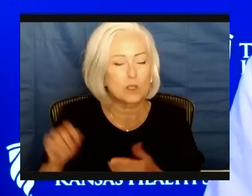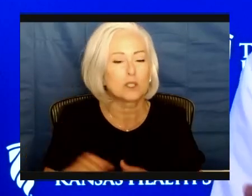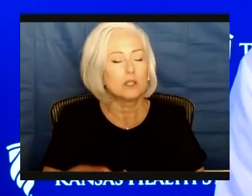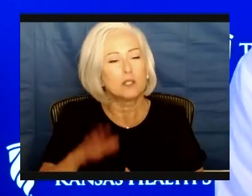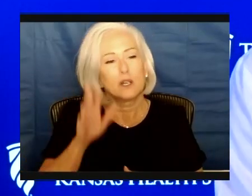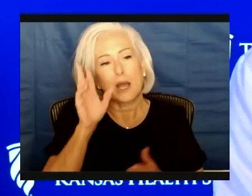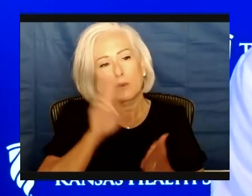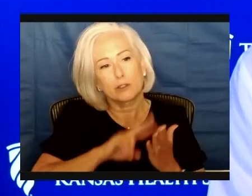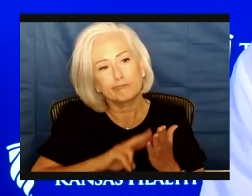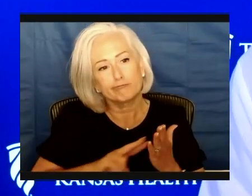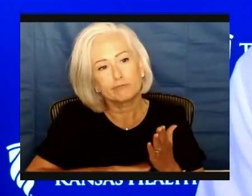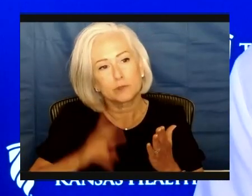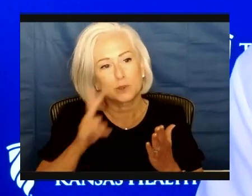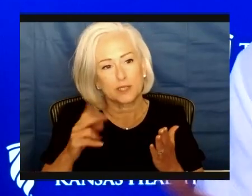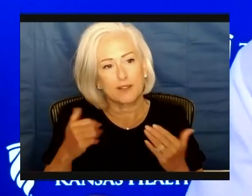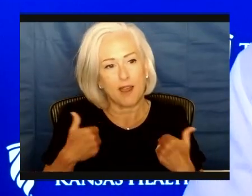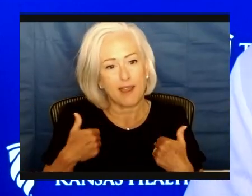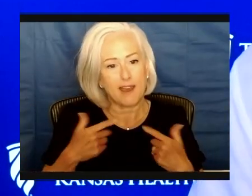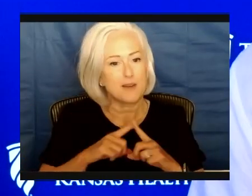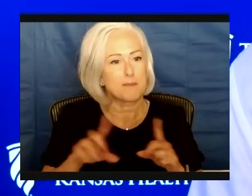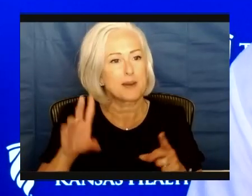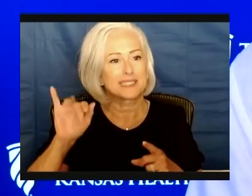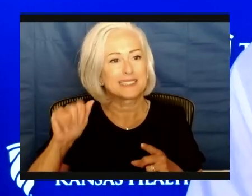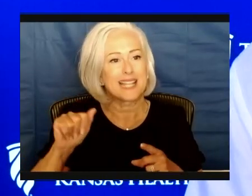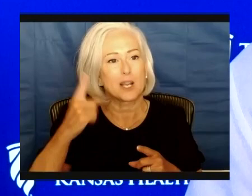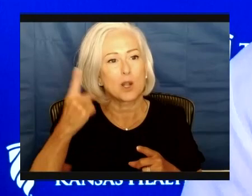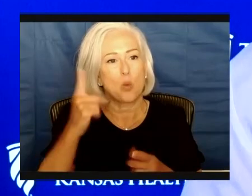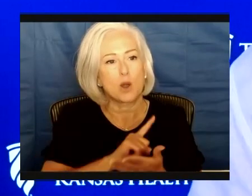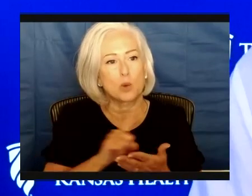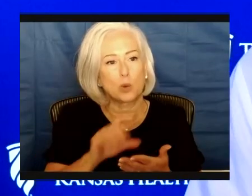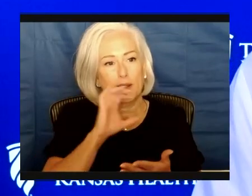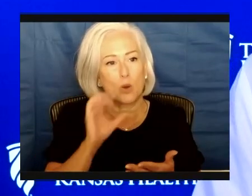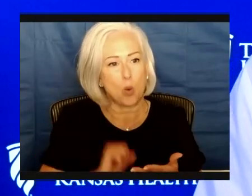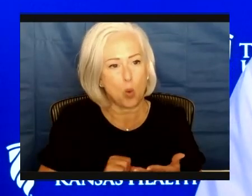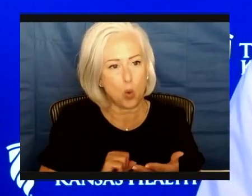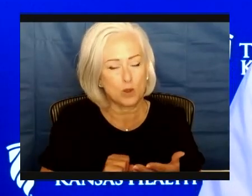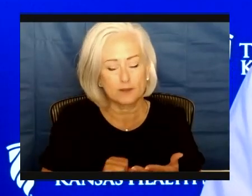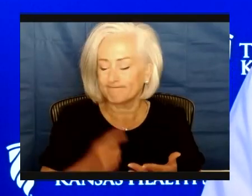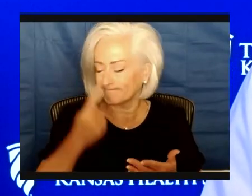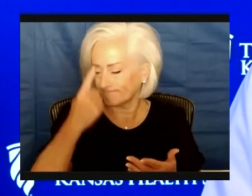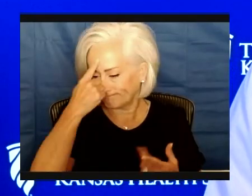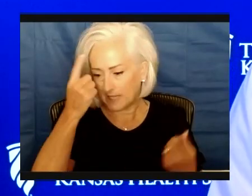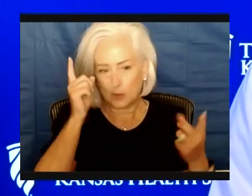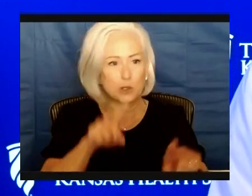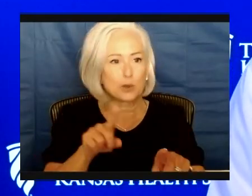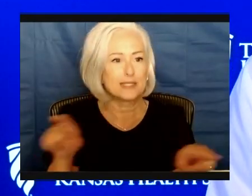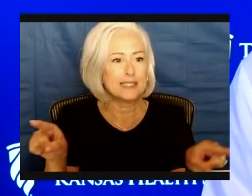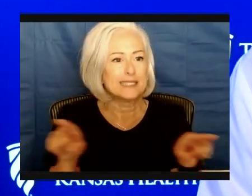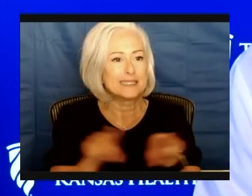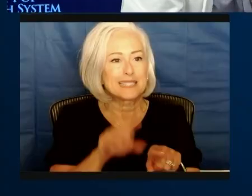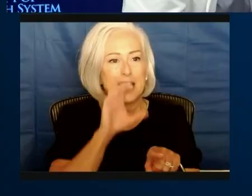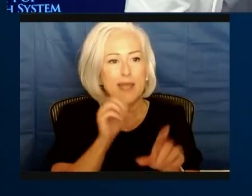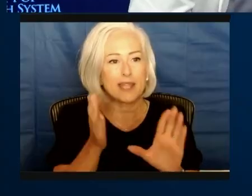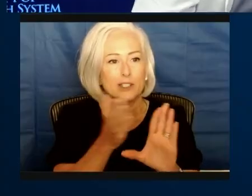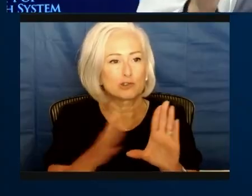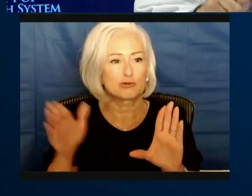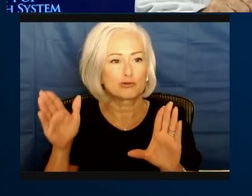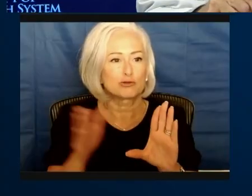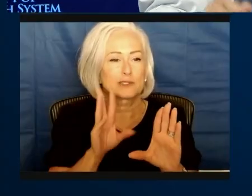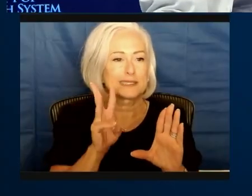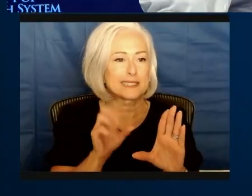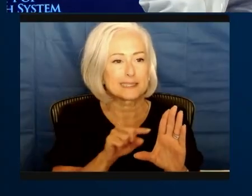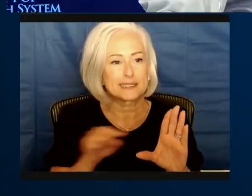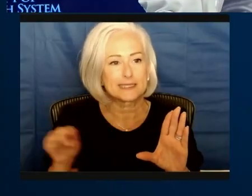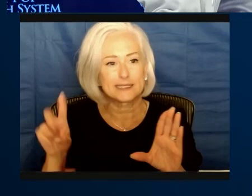we can, but again, that data is going to be a week old. But I would agree with you, Steve. I think it's the same type of age distribution. Yeah, if you look at the New York Times, they've got that